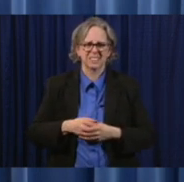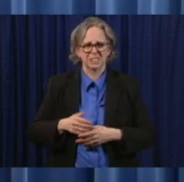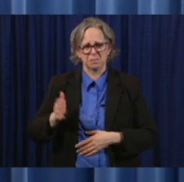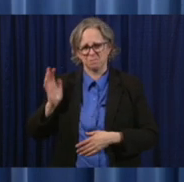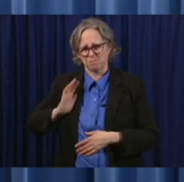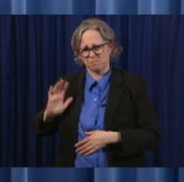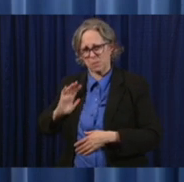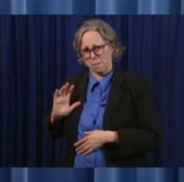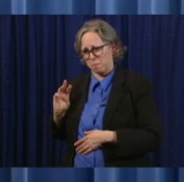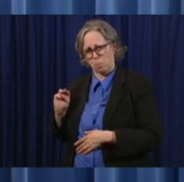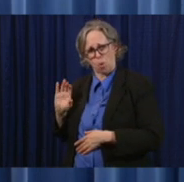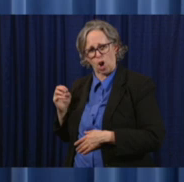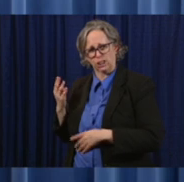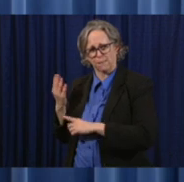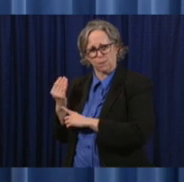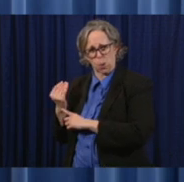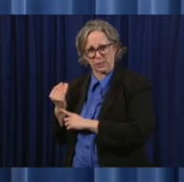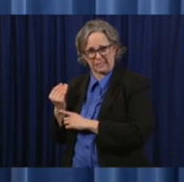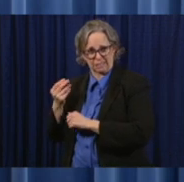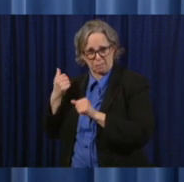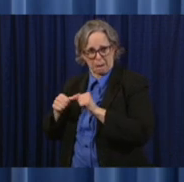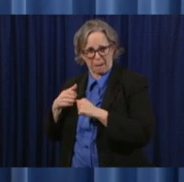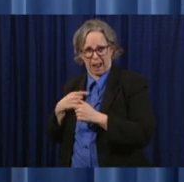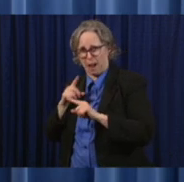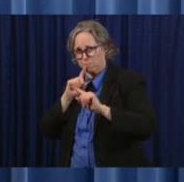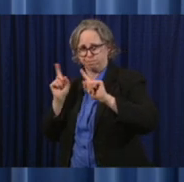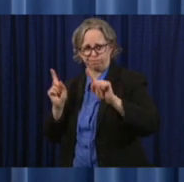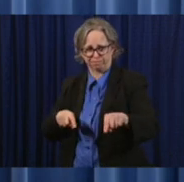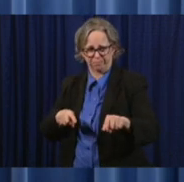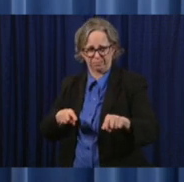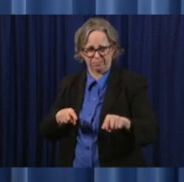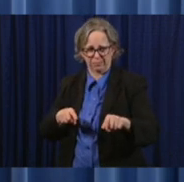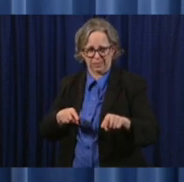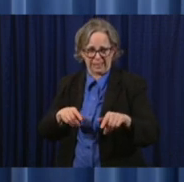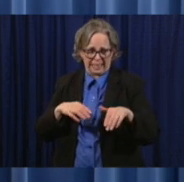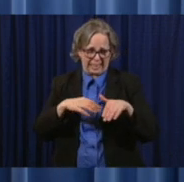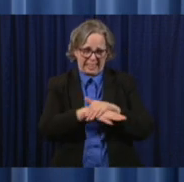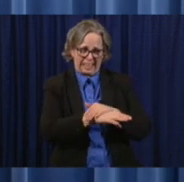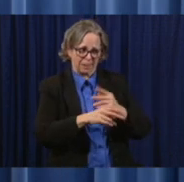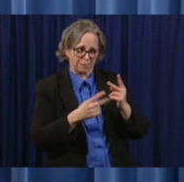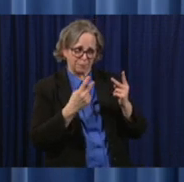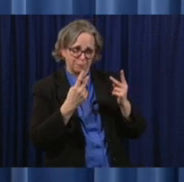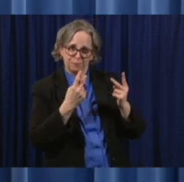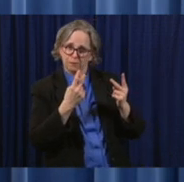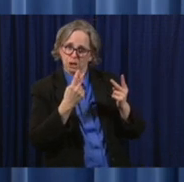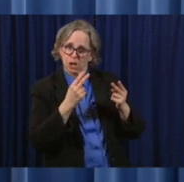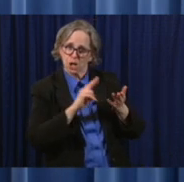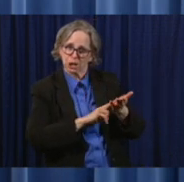14th, which stopped visitation at nursing homes. And that is just,